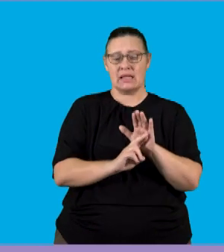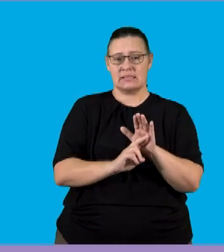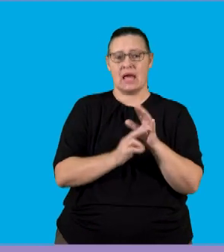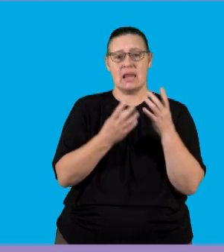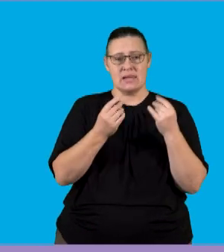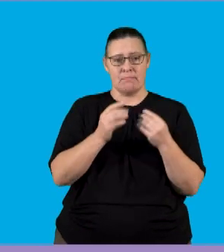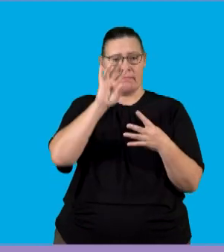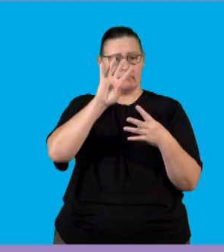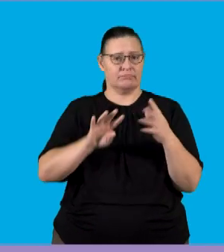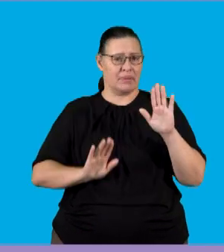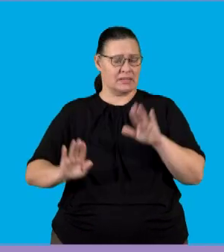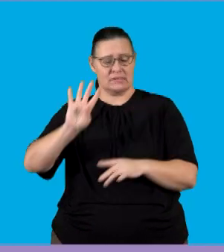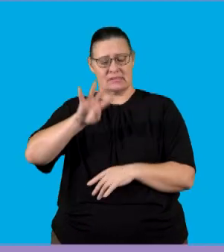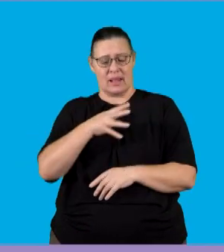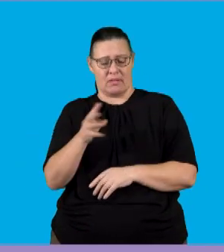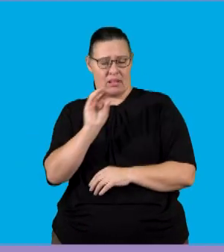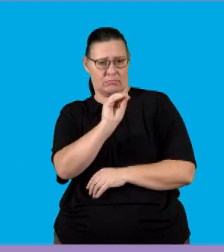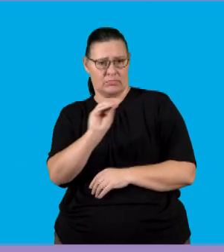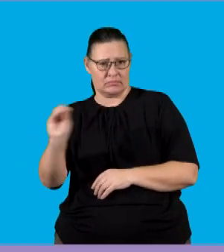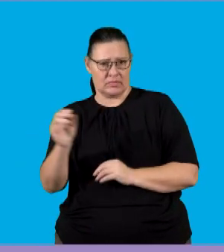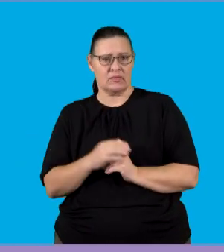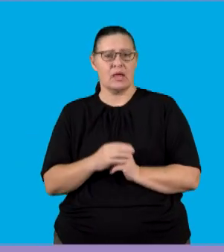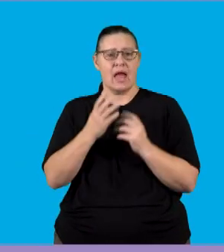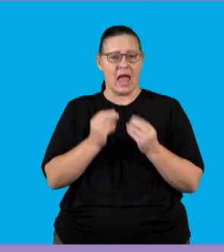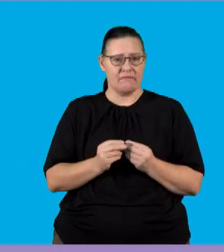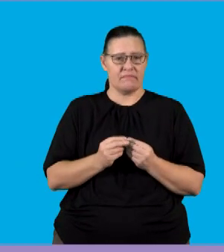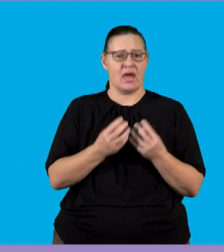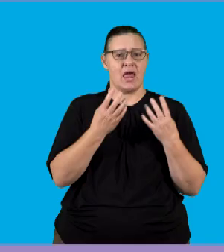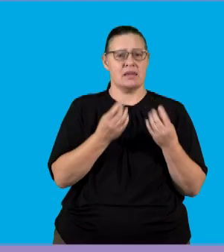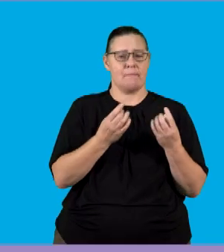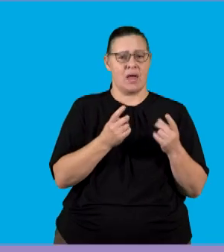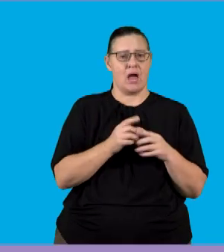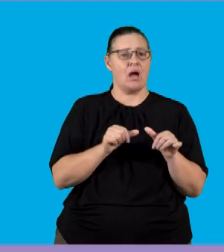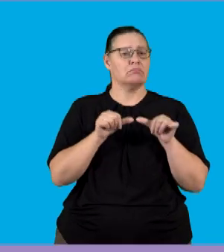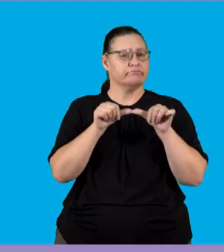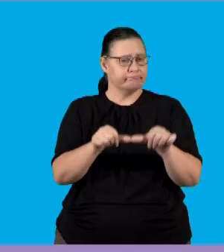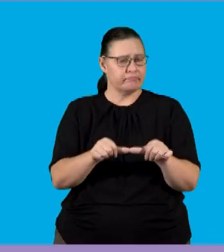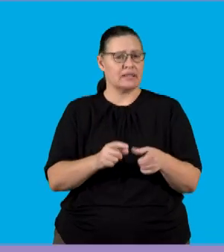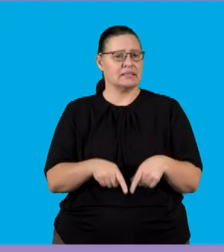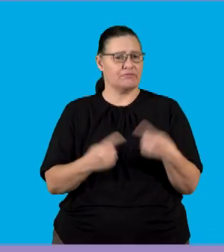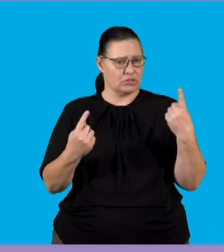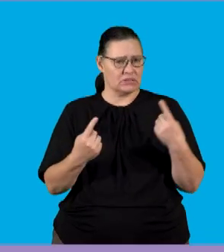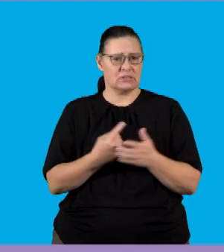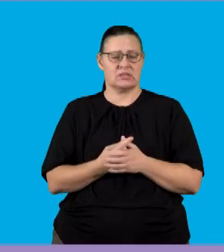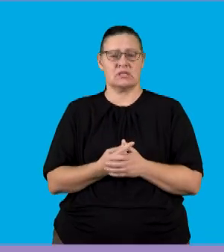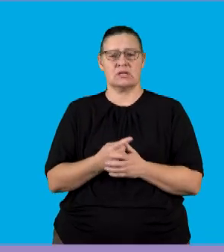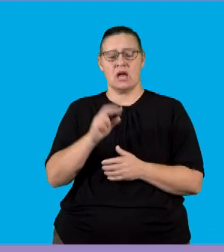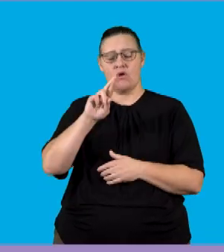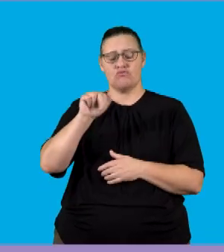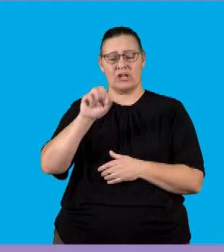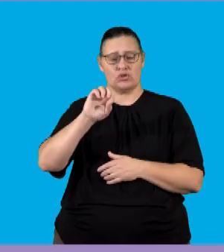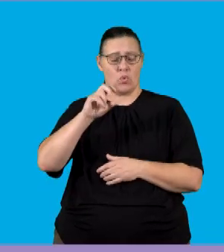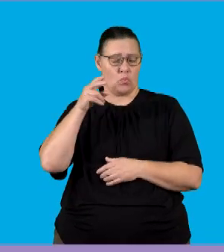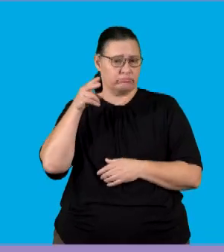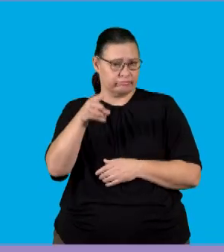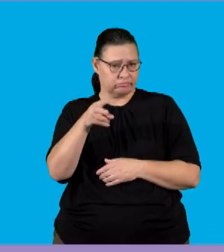work with numeric patterns that have a constant difference, a constant ratio, and neither